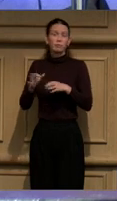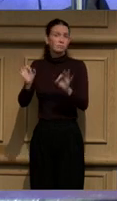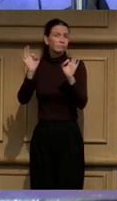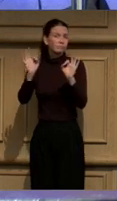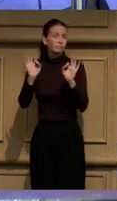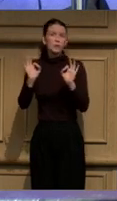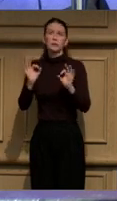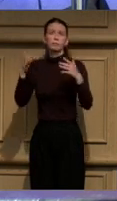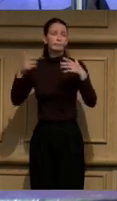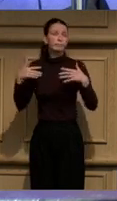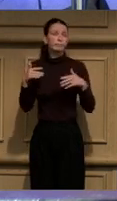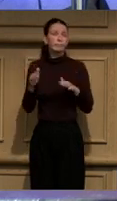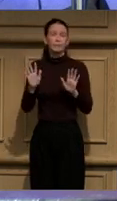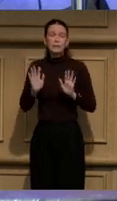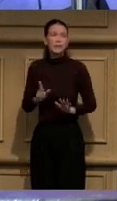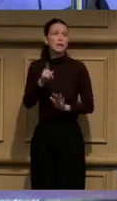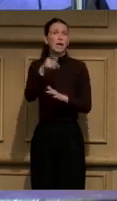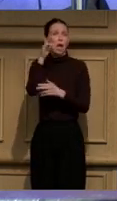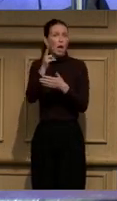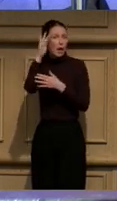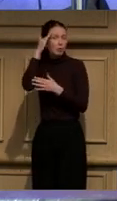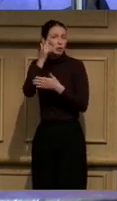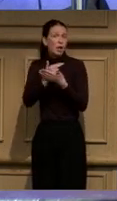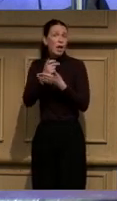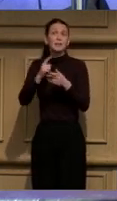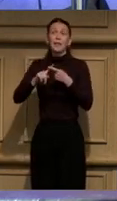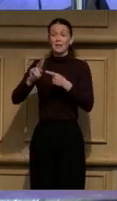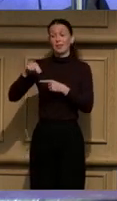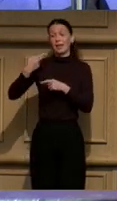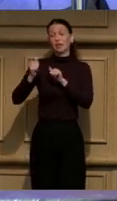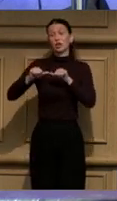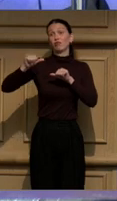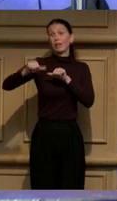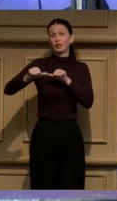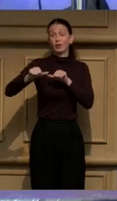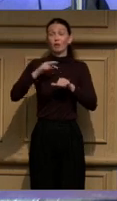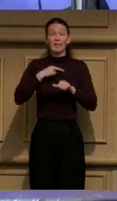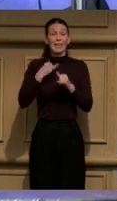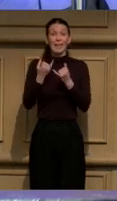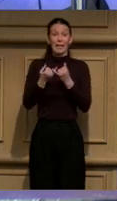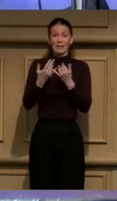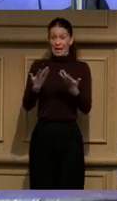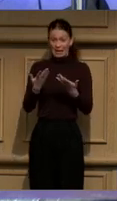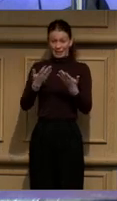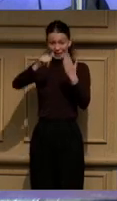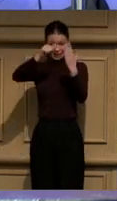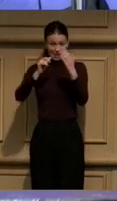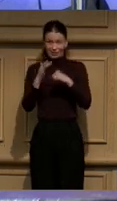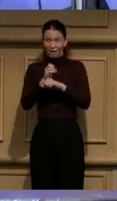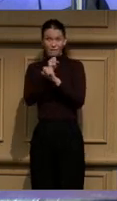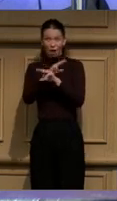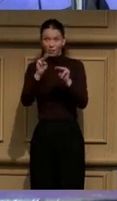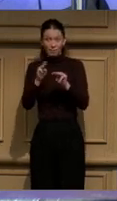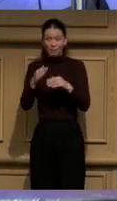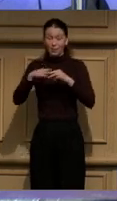artists, and the next generation bursary recipients are kind of a roll call of some of the most exciting artists in Ireland right